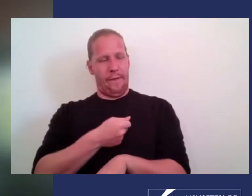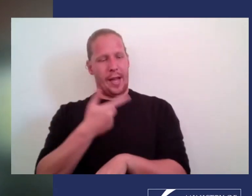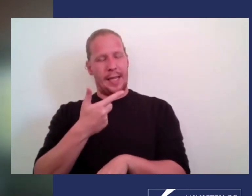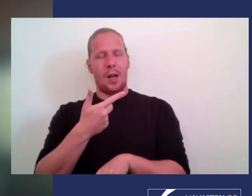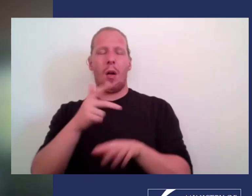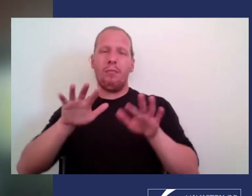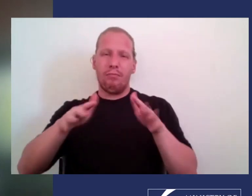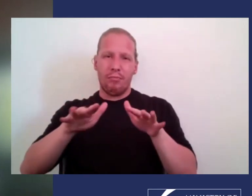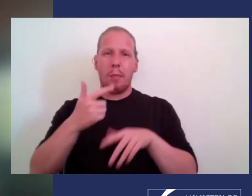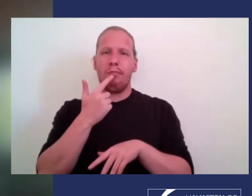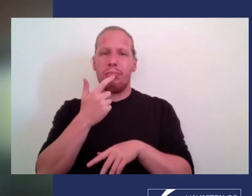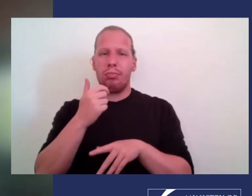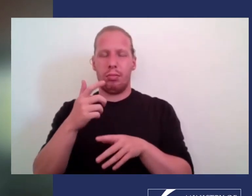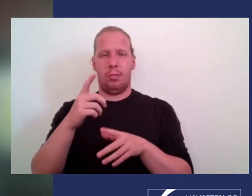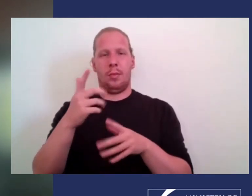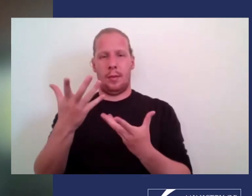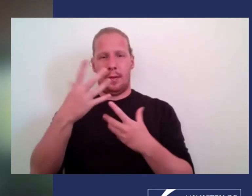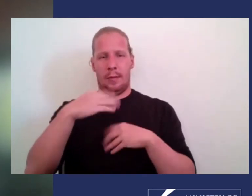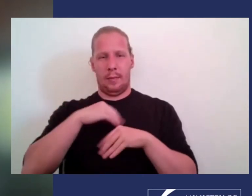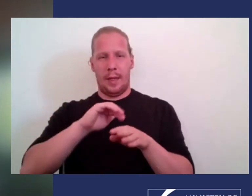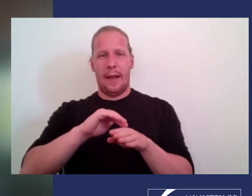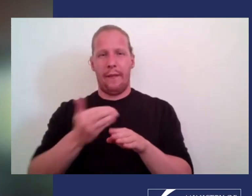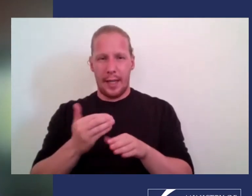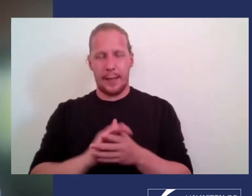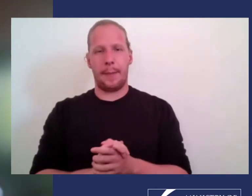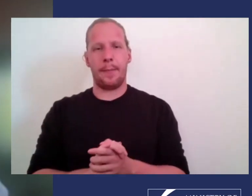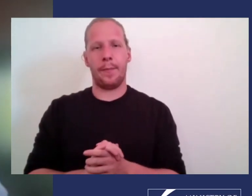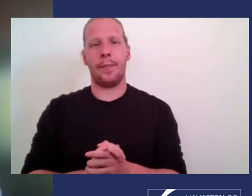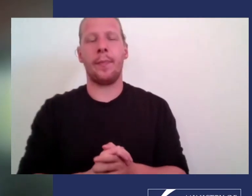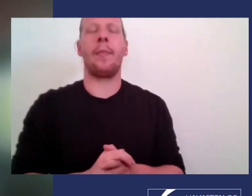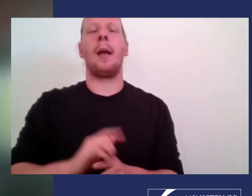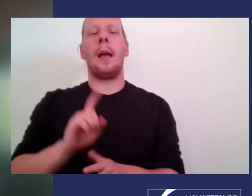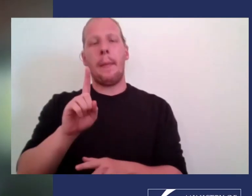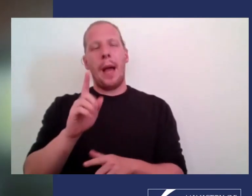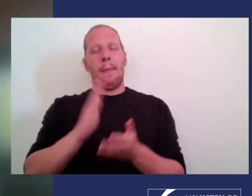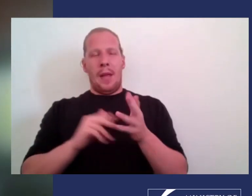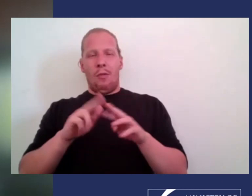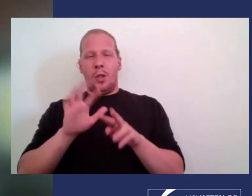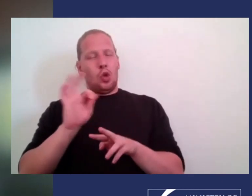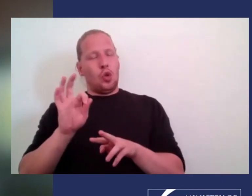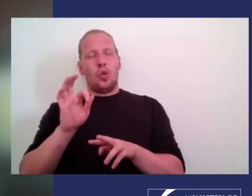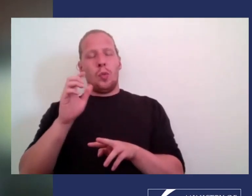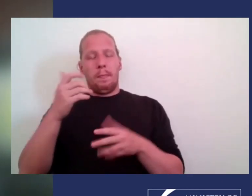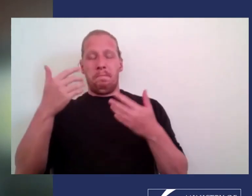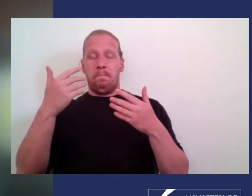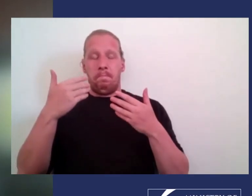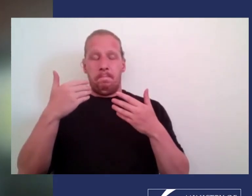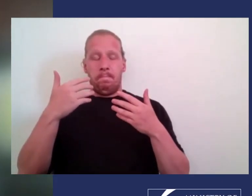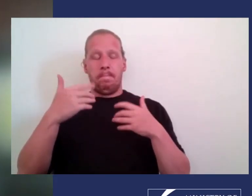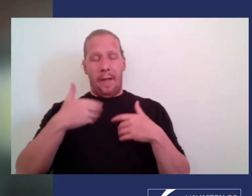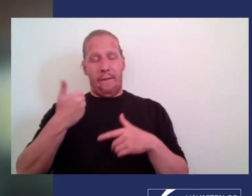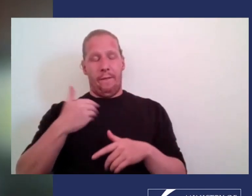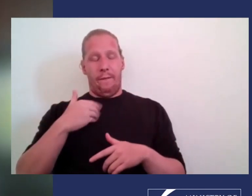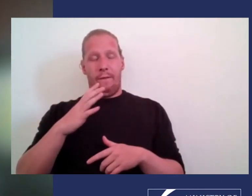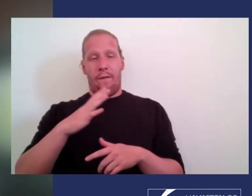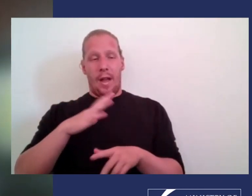seem to mind vaccinating for that condition. The risk profile for the rotavirus vaccine is it's worse